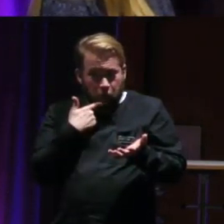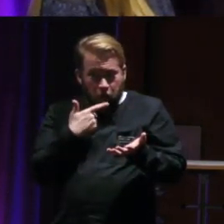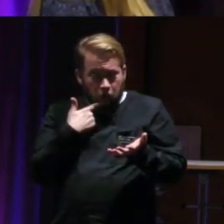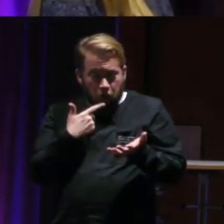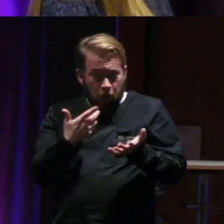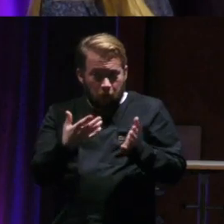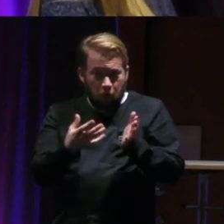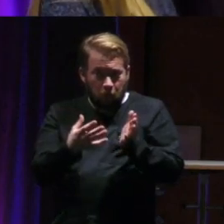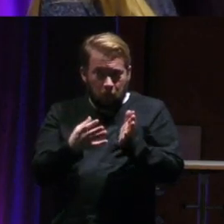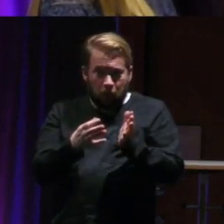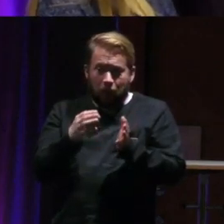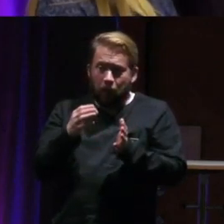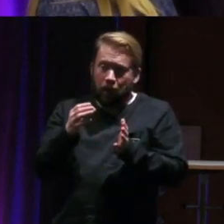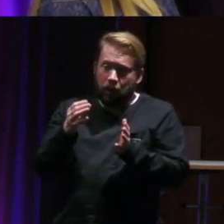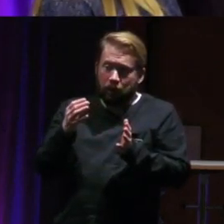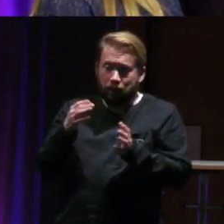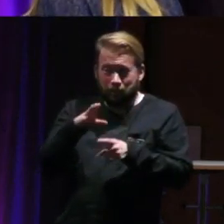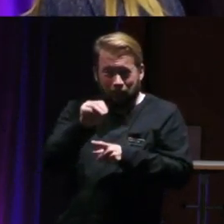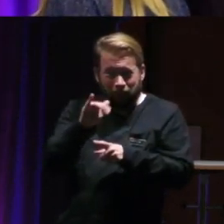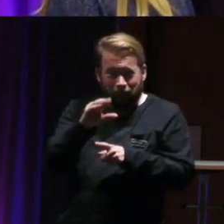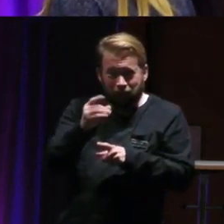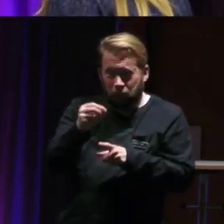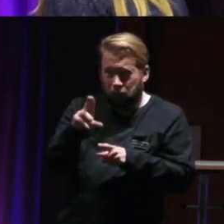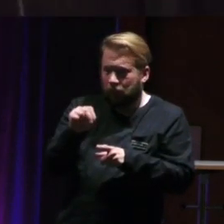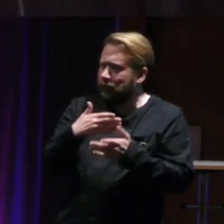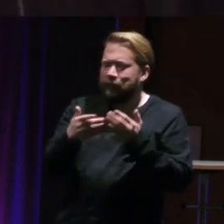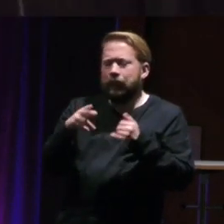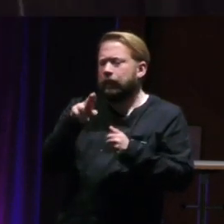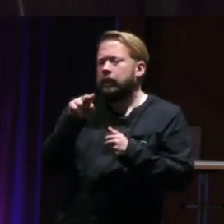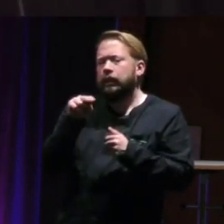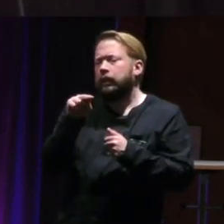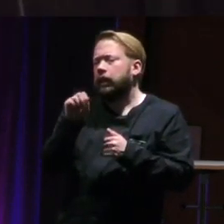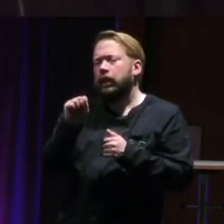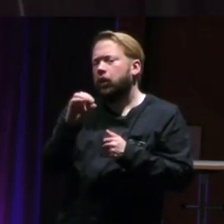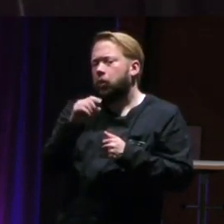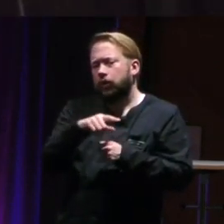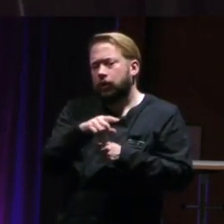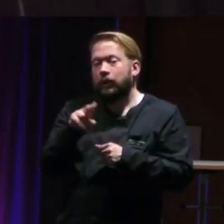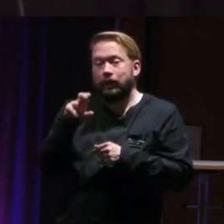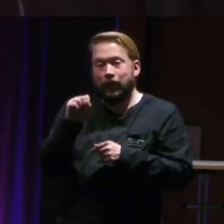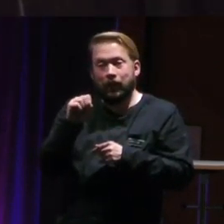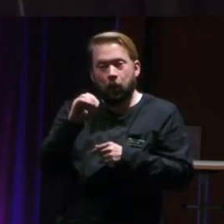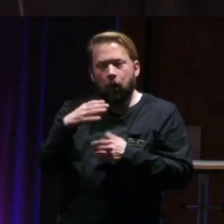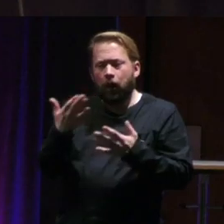yes, you're right, we have a special law against NGOs who take money